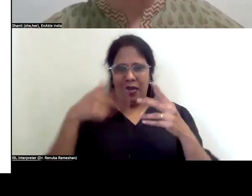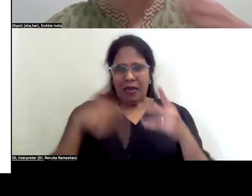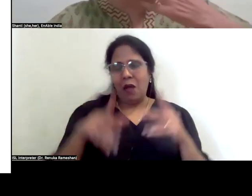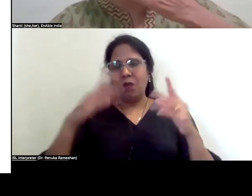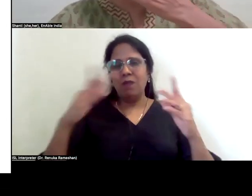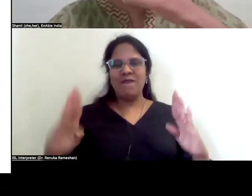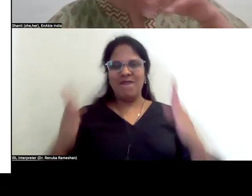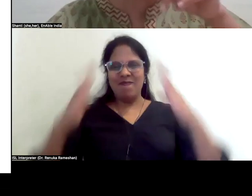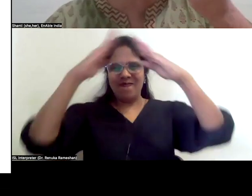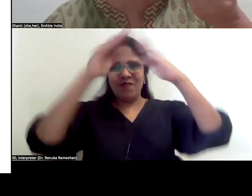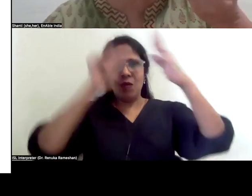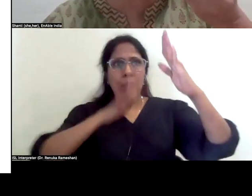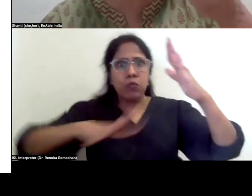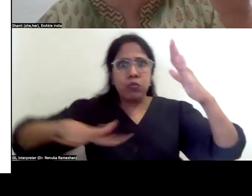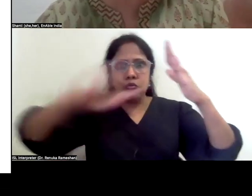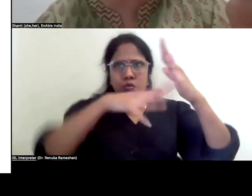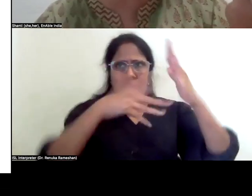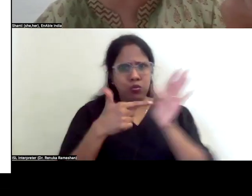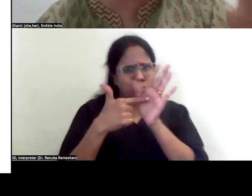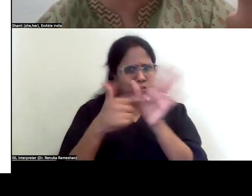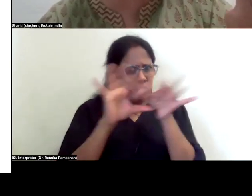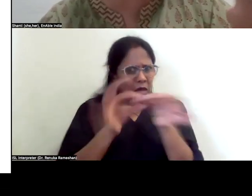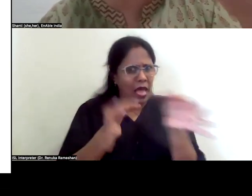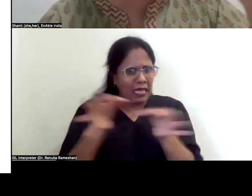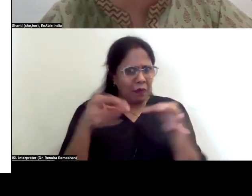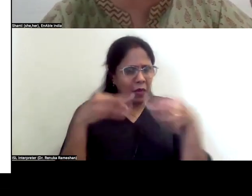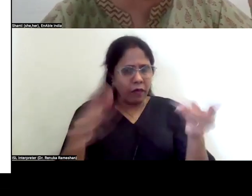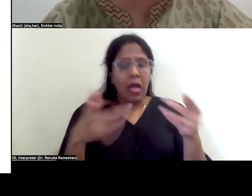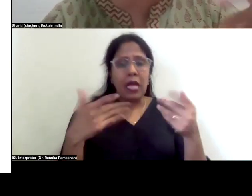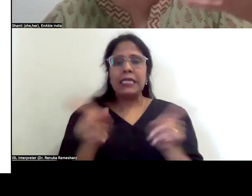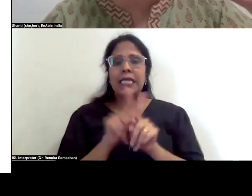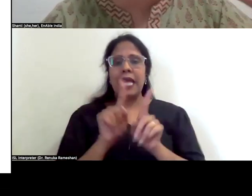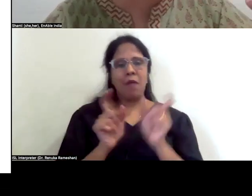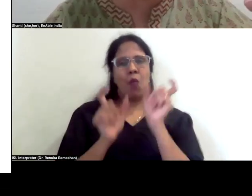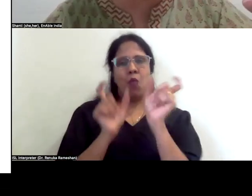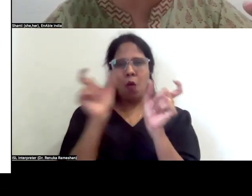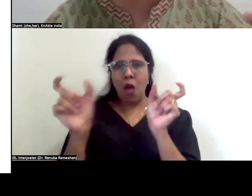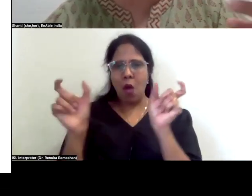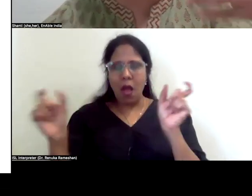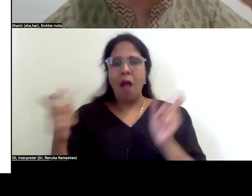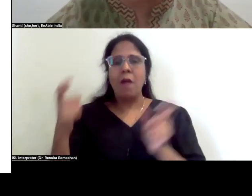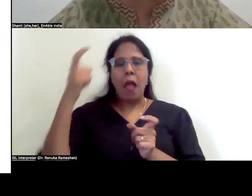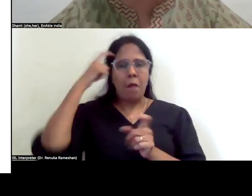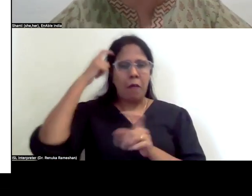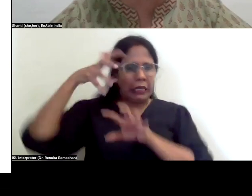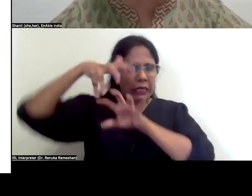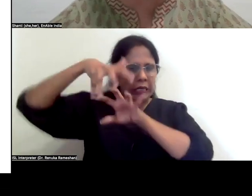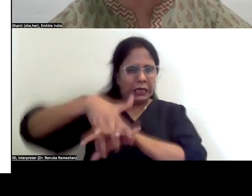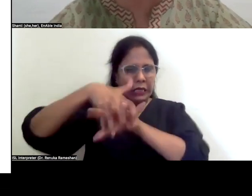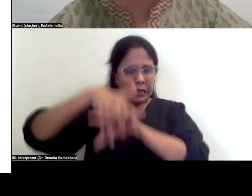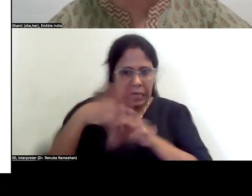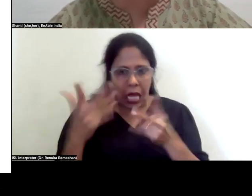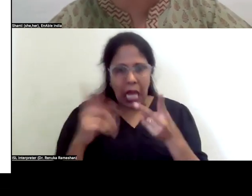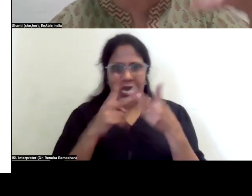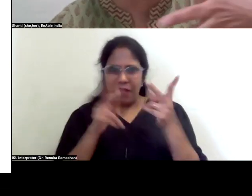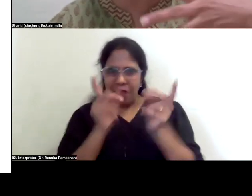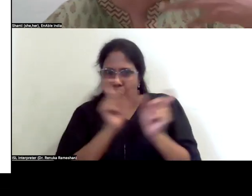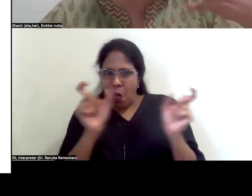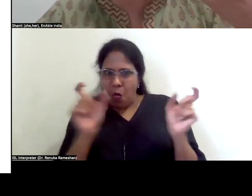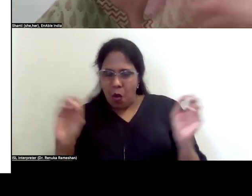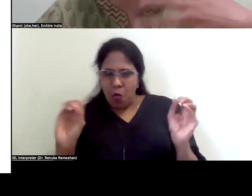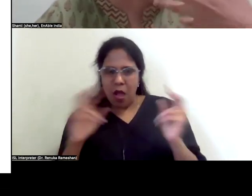lovely iceberg, I think today, if you didn't have the language like mental model, you'll start using it. And the other